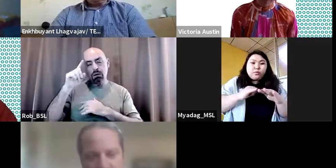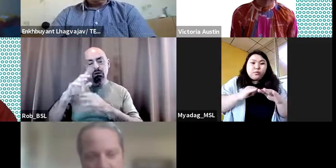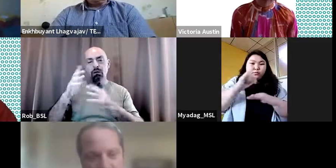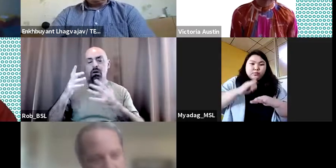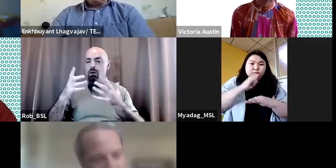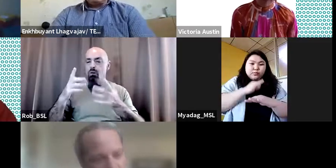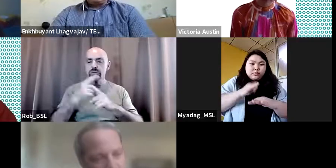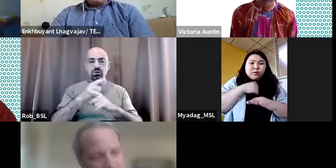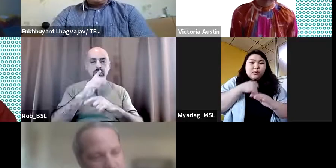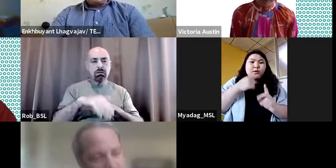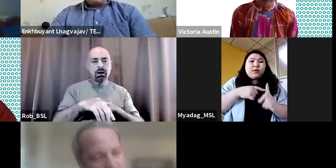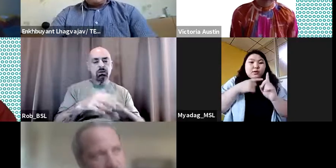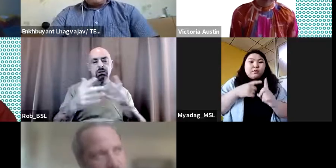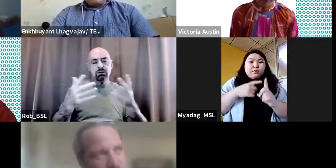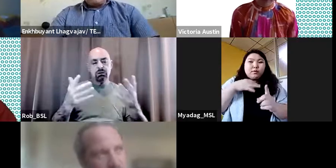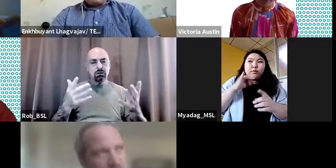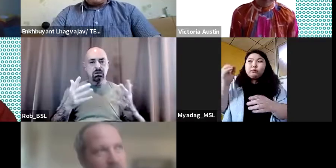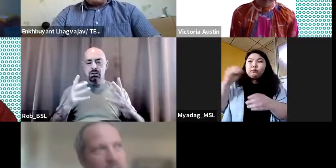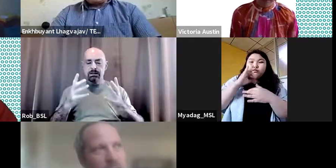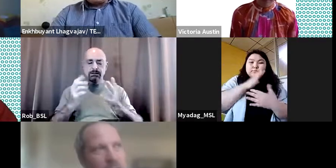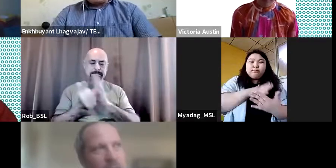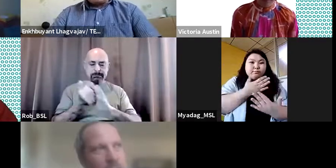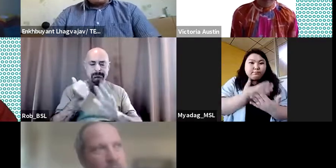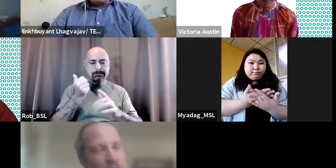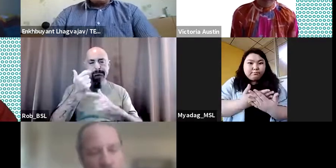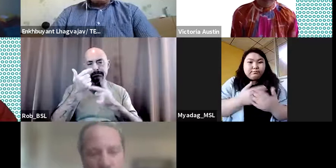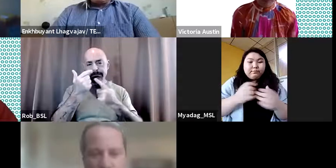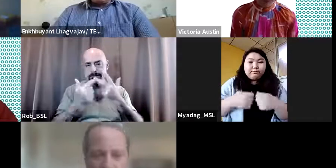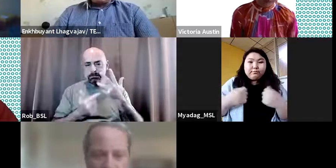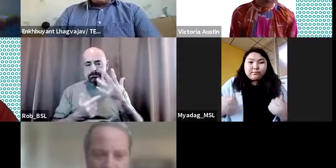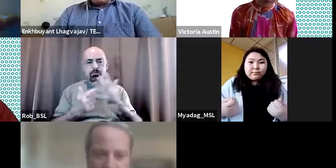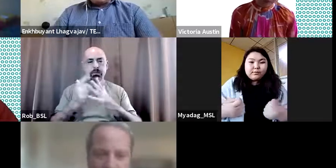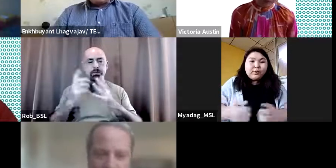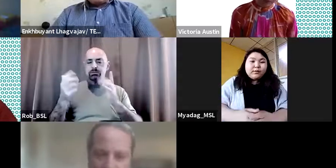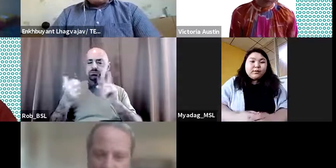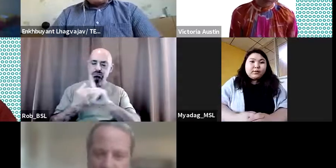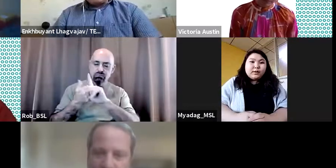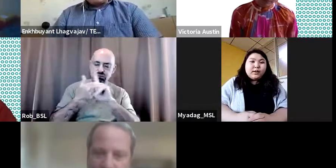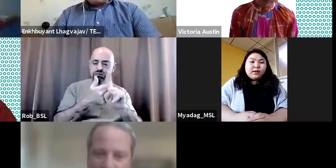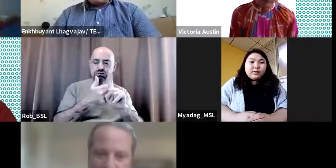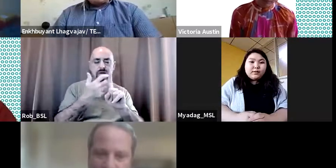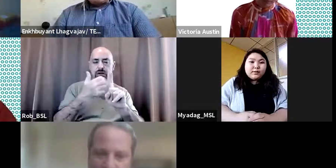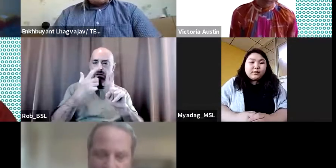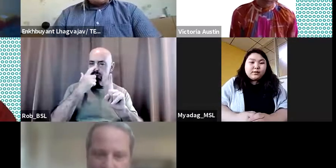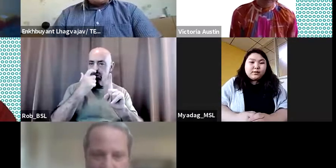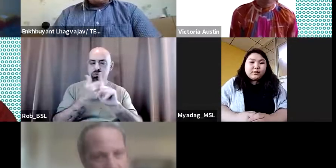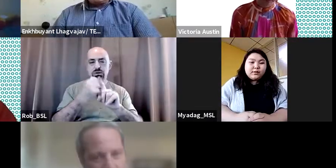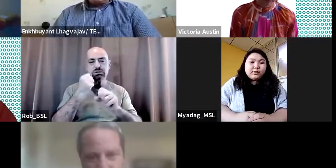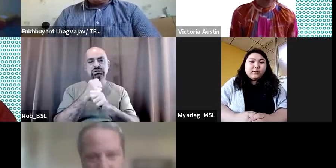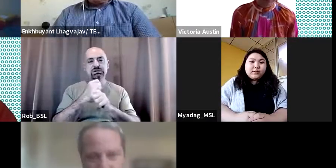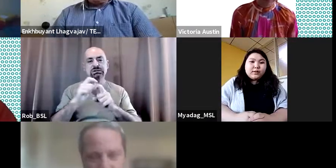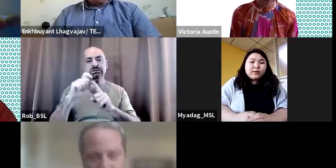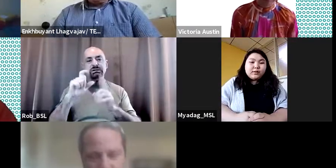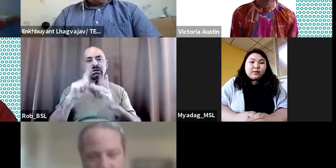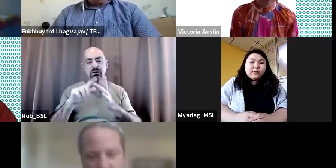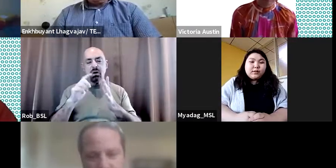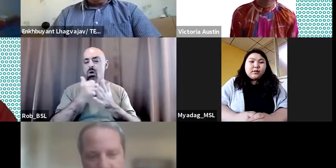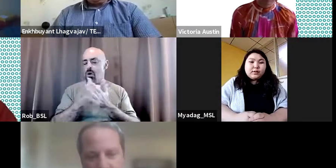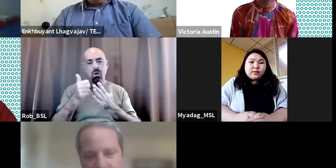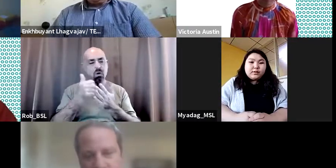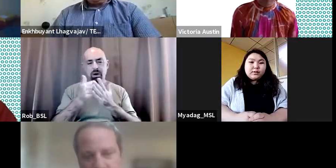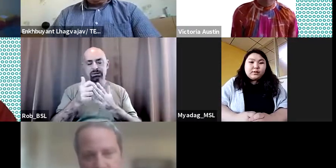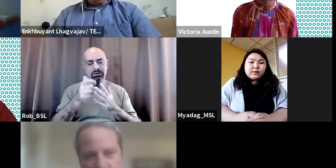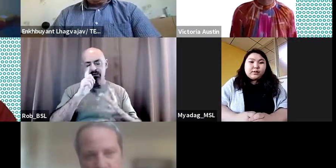about the skills and the support, the possible support of GDI, we were always right